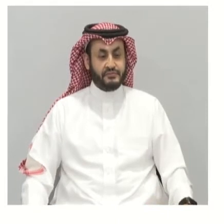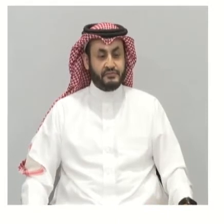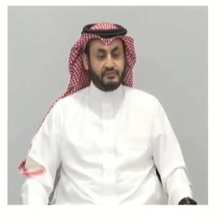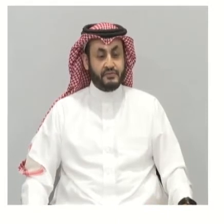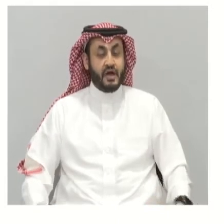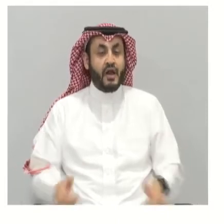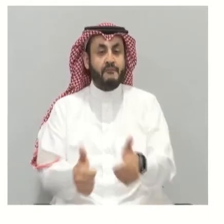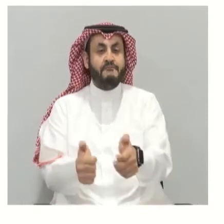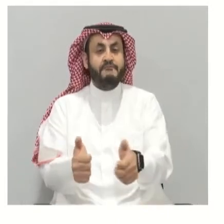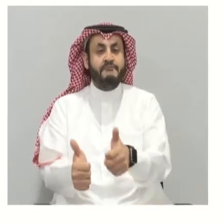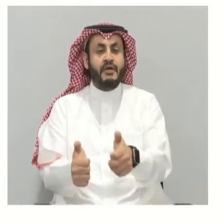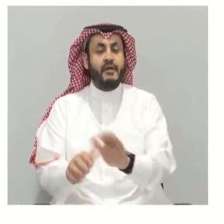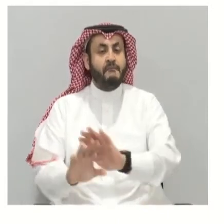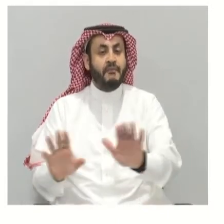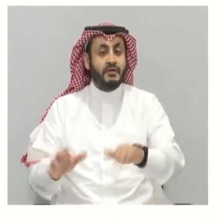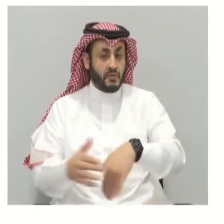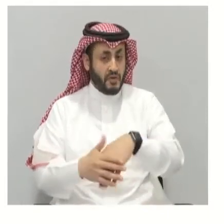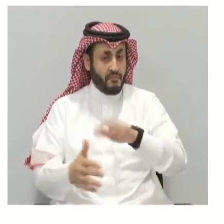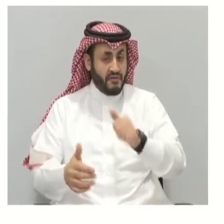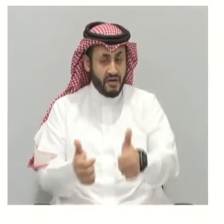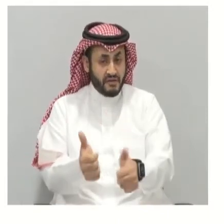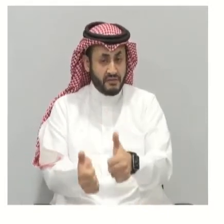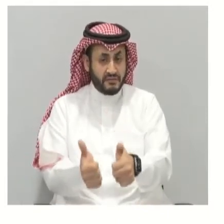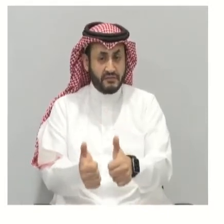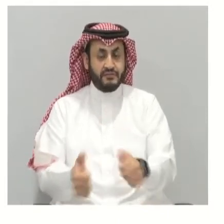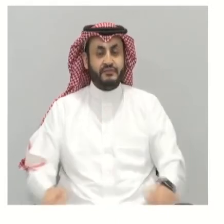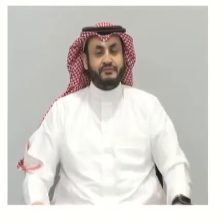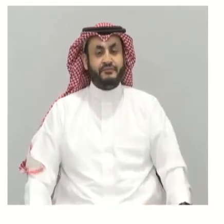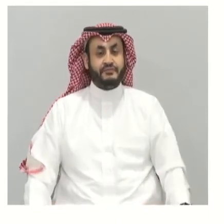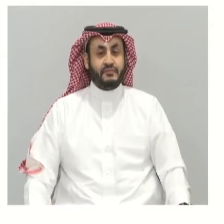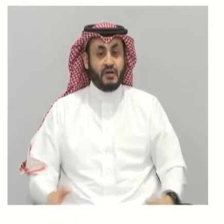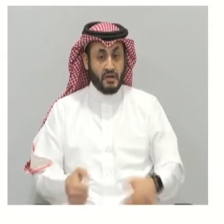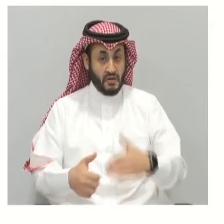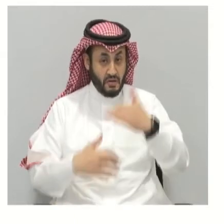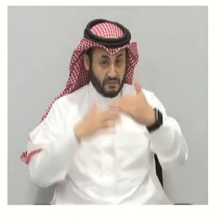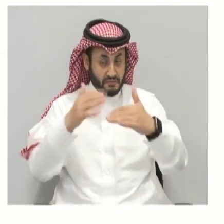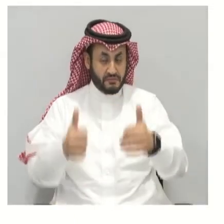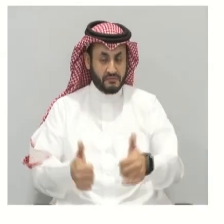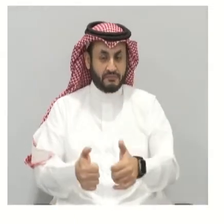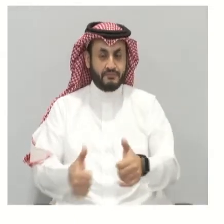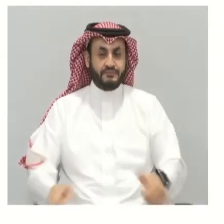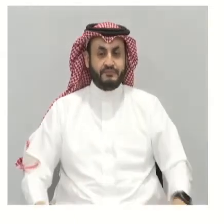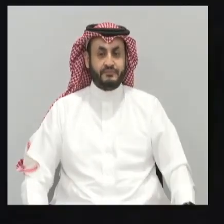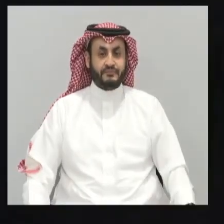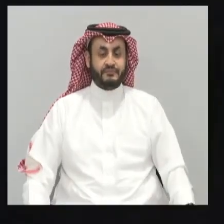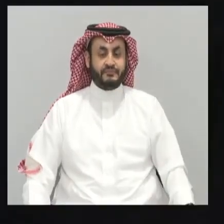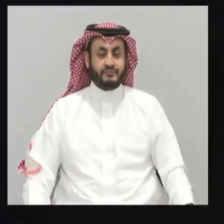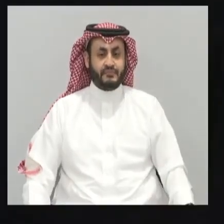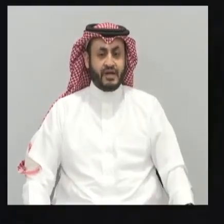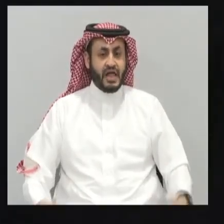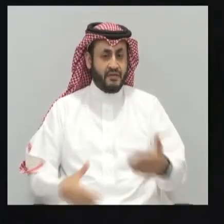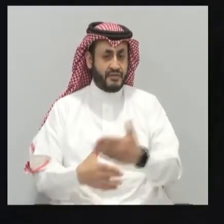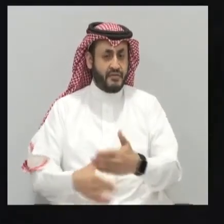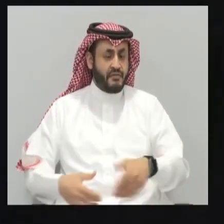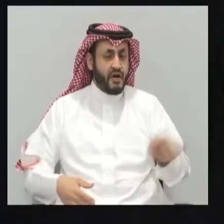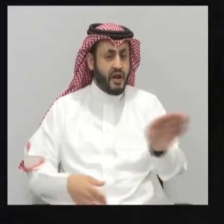They are professional video gamers. They are professional video gamers. That's why people are cheering for